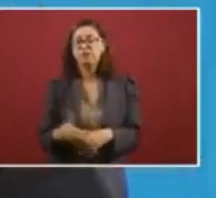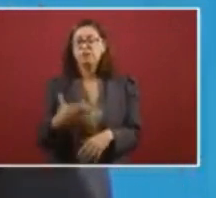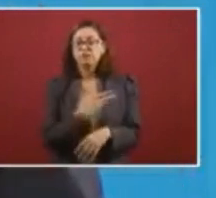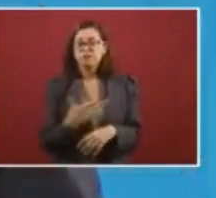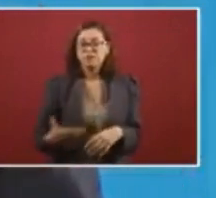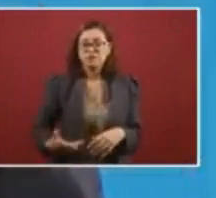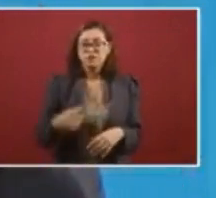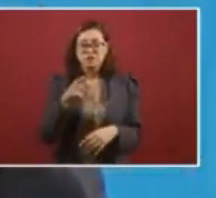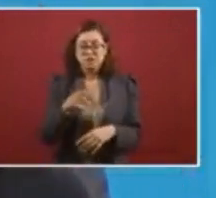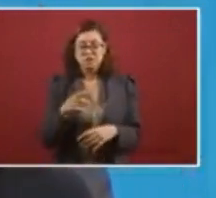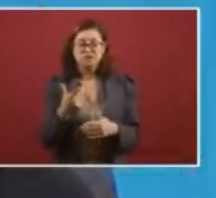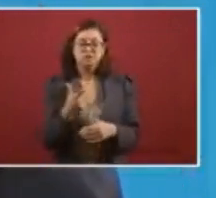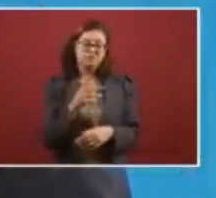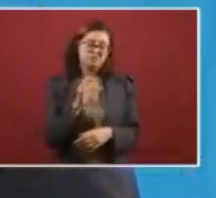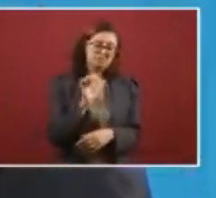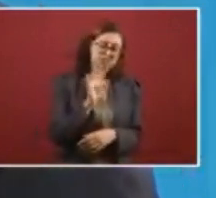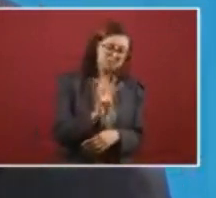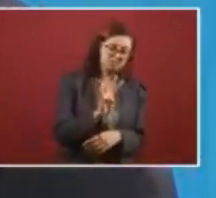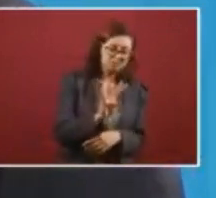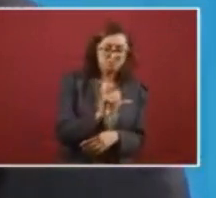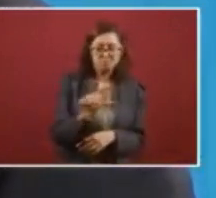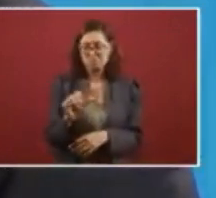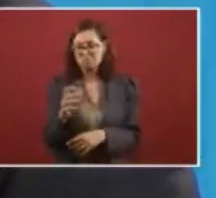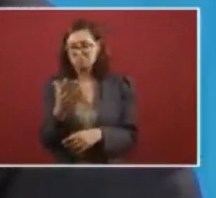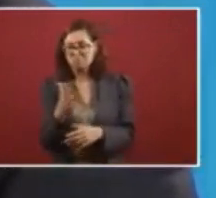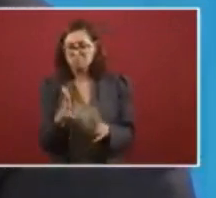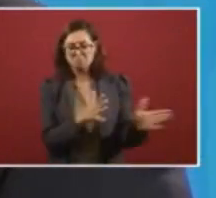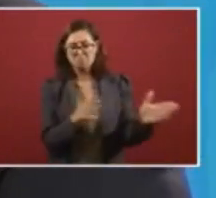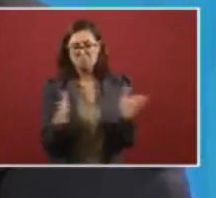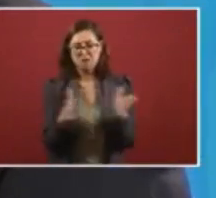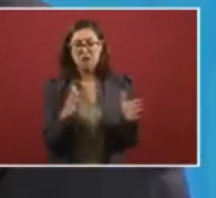So the President of Mexico between